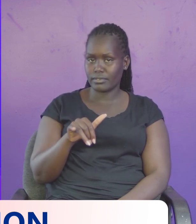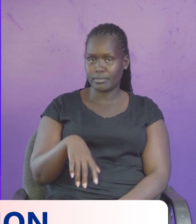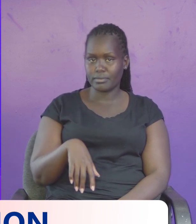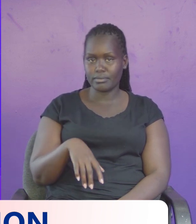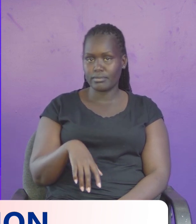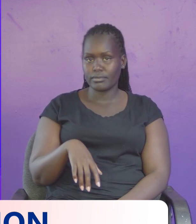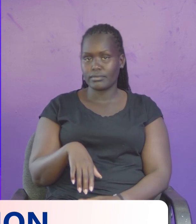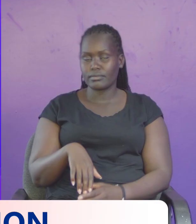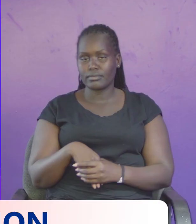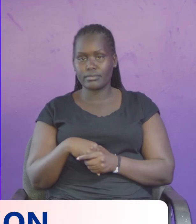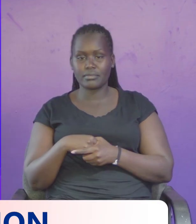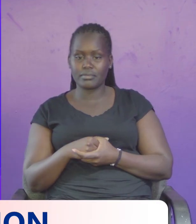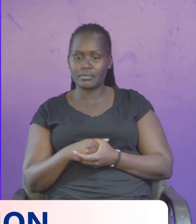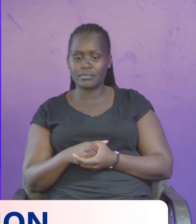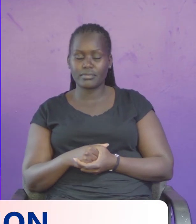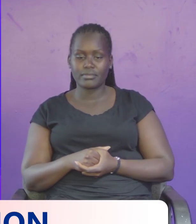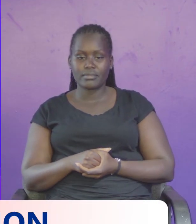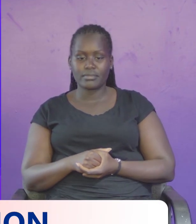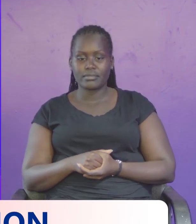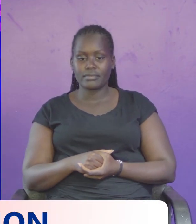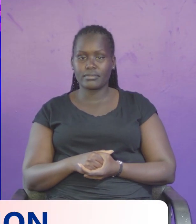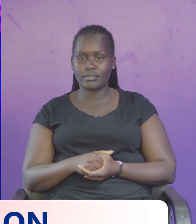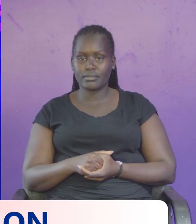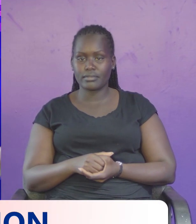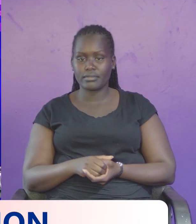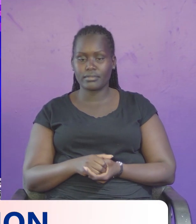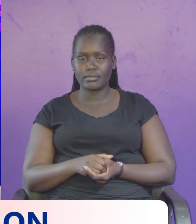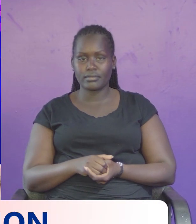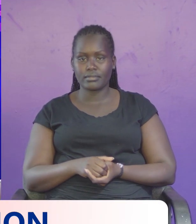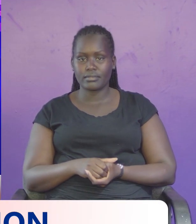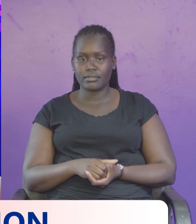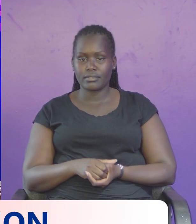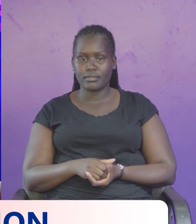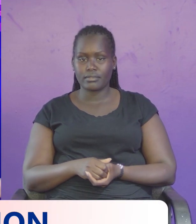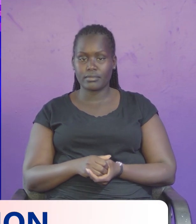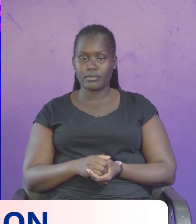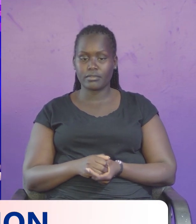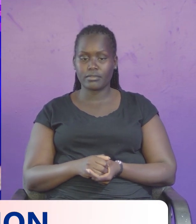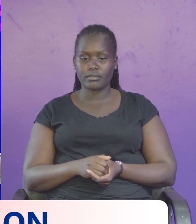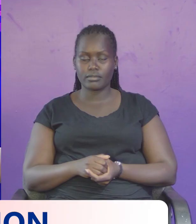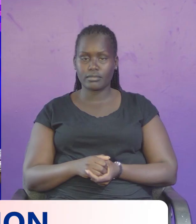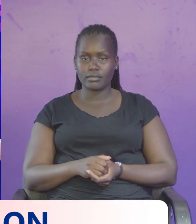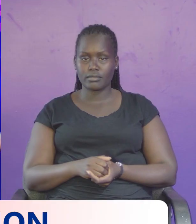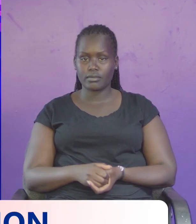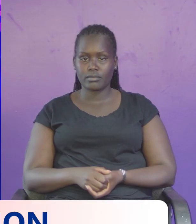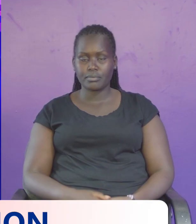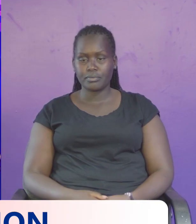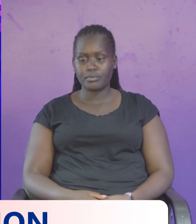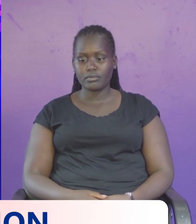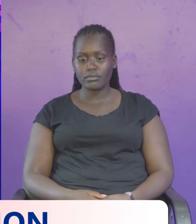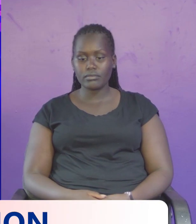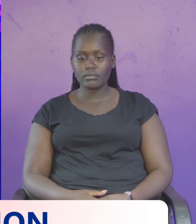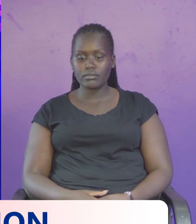I know them. Israel And Mboni when is they, from Rwanda. I was just talking of the fact that we have the regional.